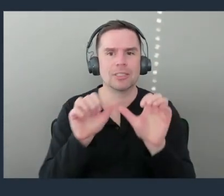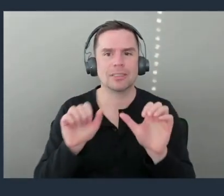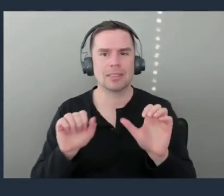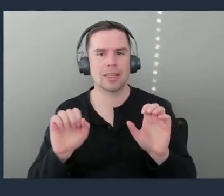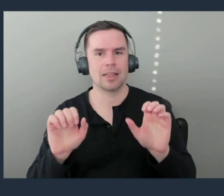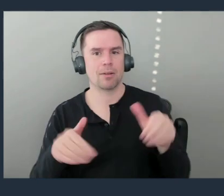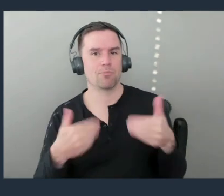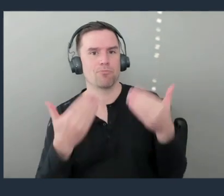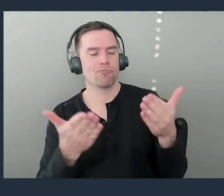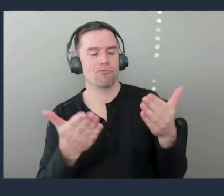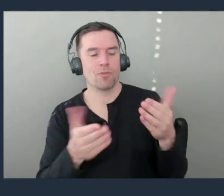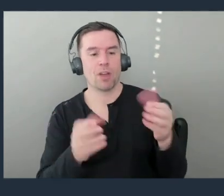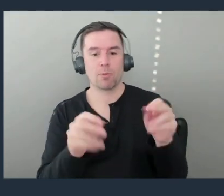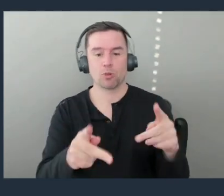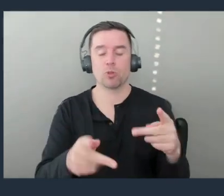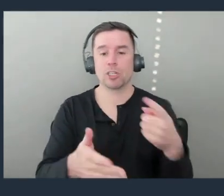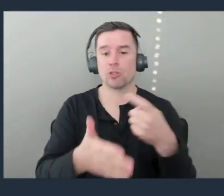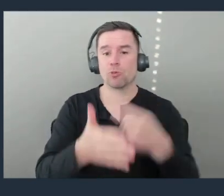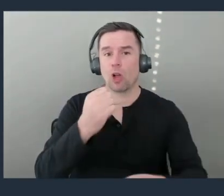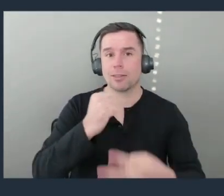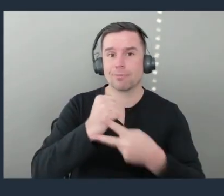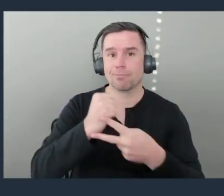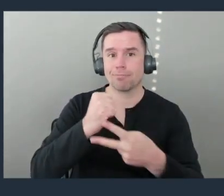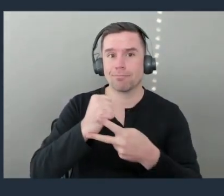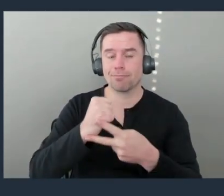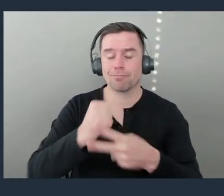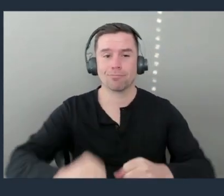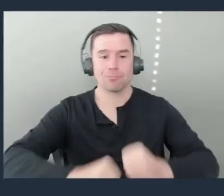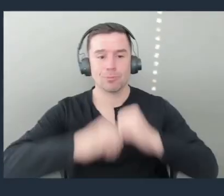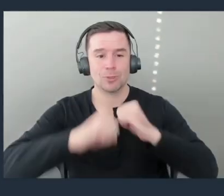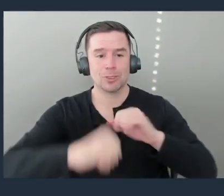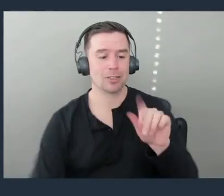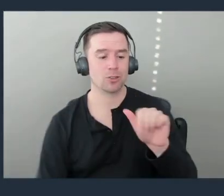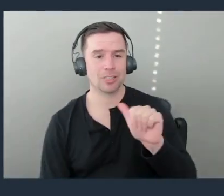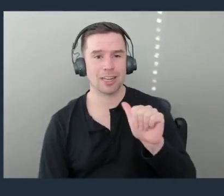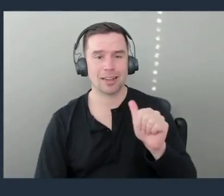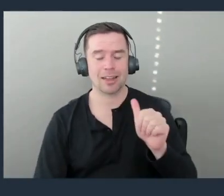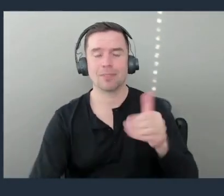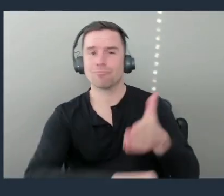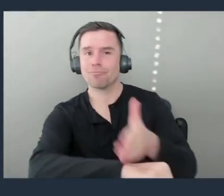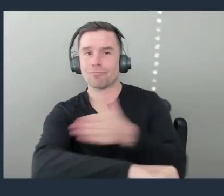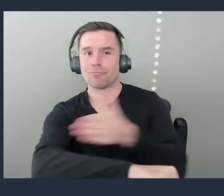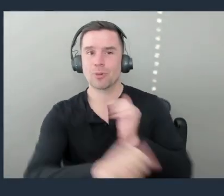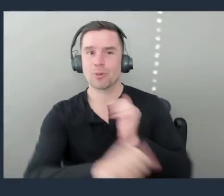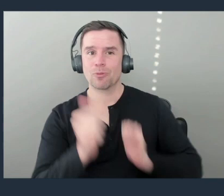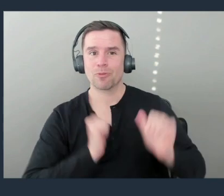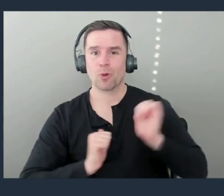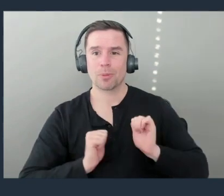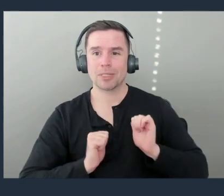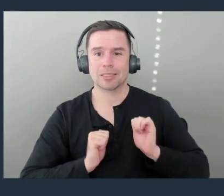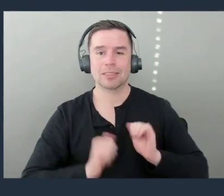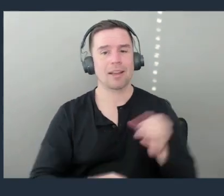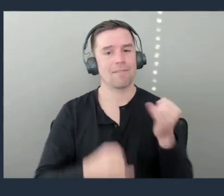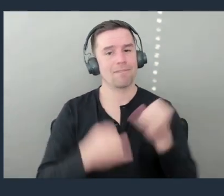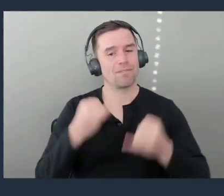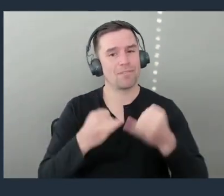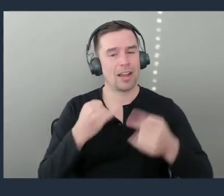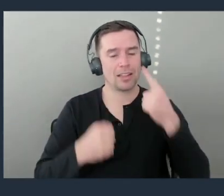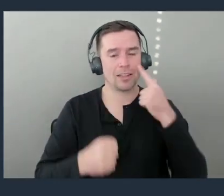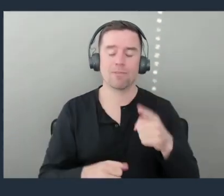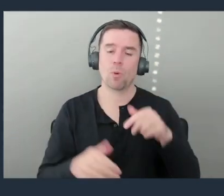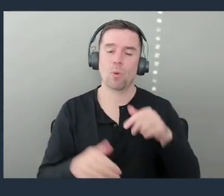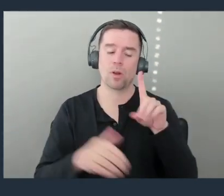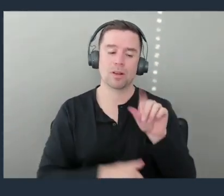save costs, protect your data, and improve performance. And finally, for data with unknown or dynamic access patterns,